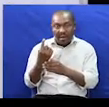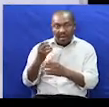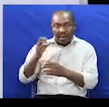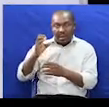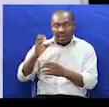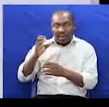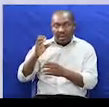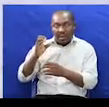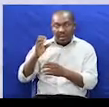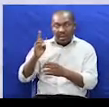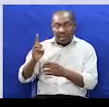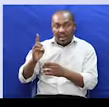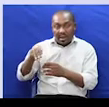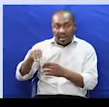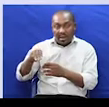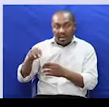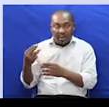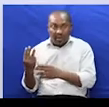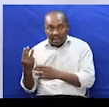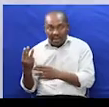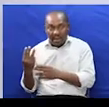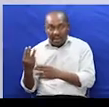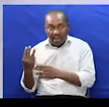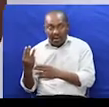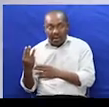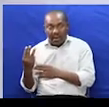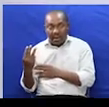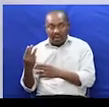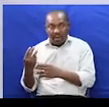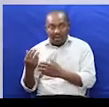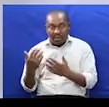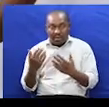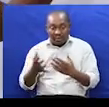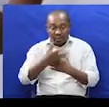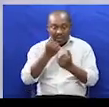a solution can give us a concentration. And so we know that